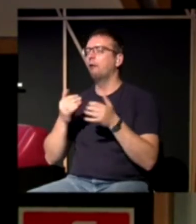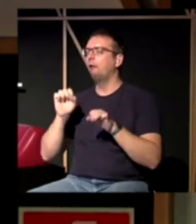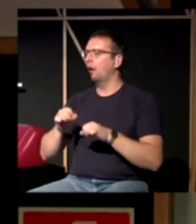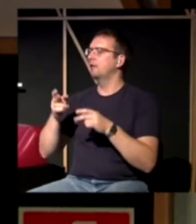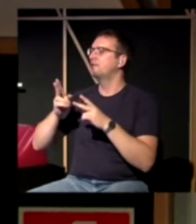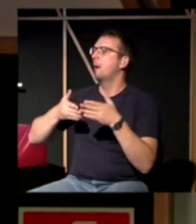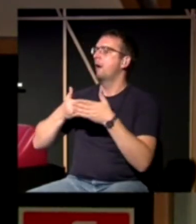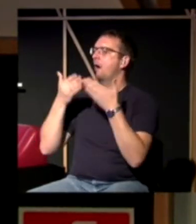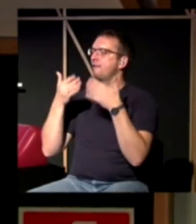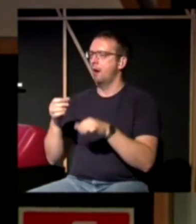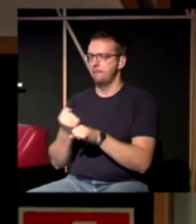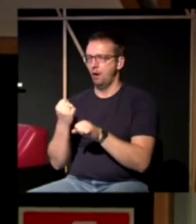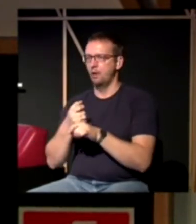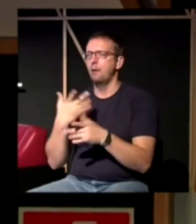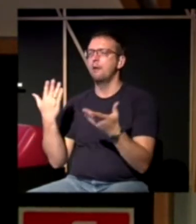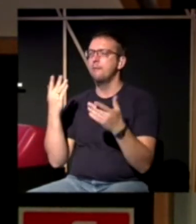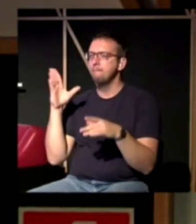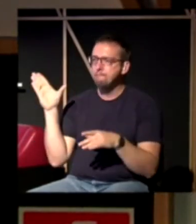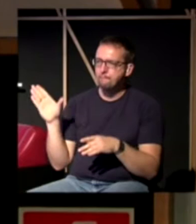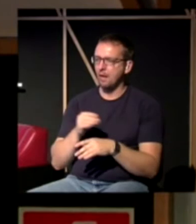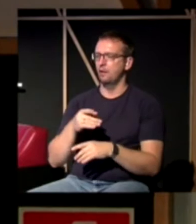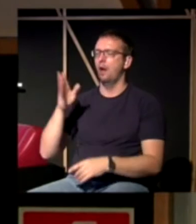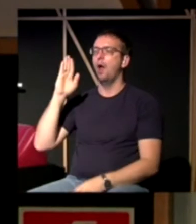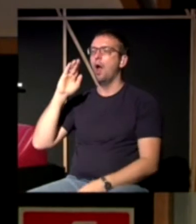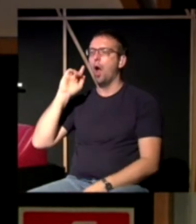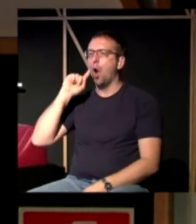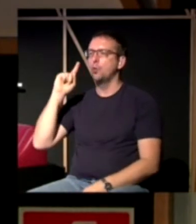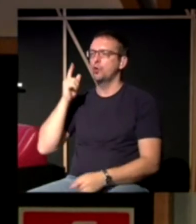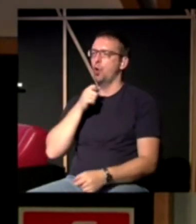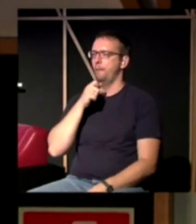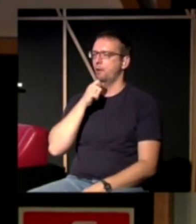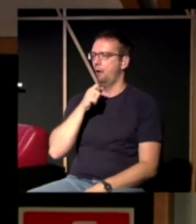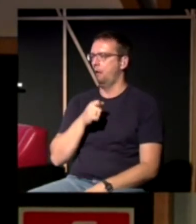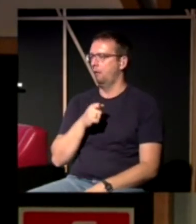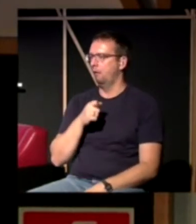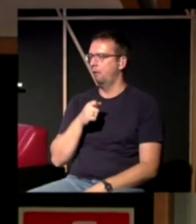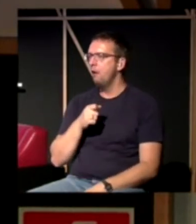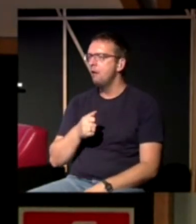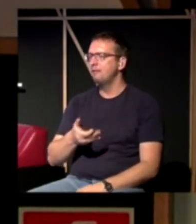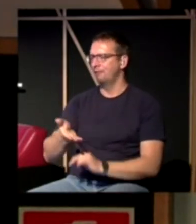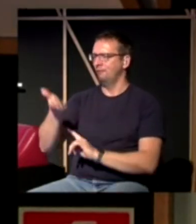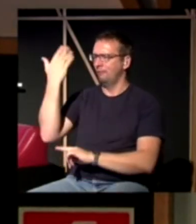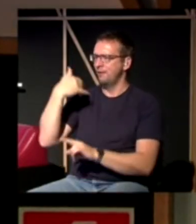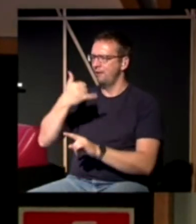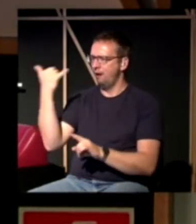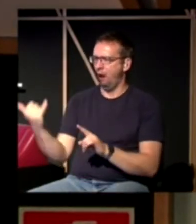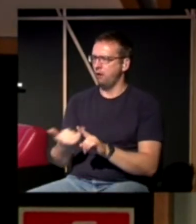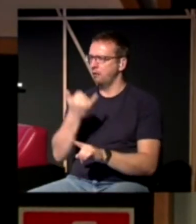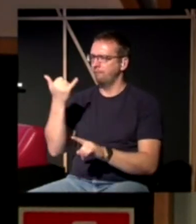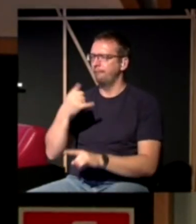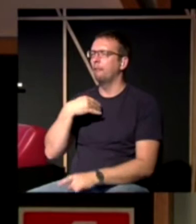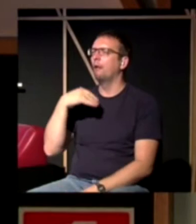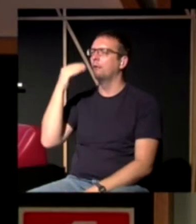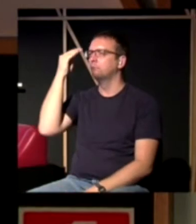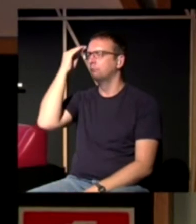few years, we identified there was a need for a strong certification of the commentators to ensure a high standard